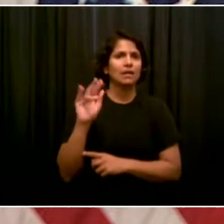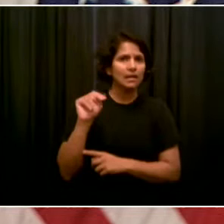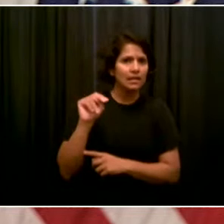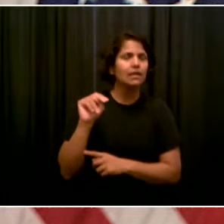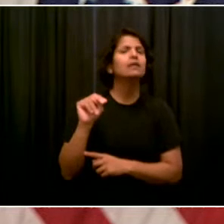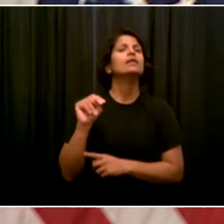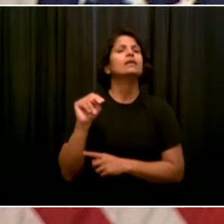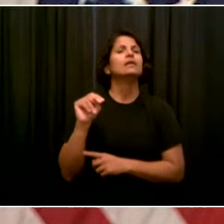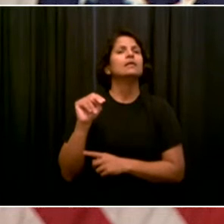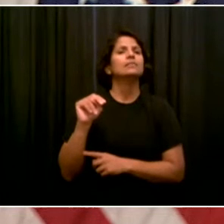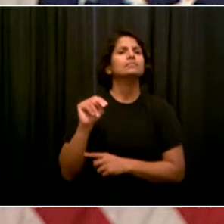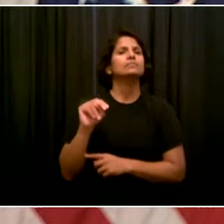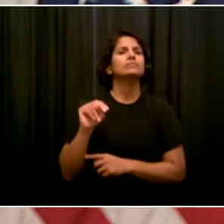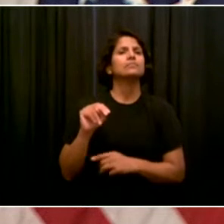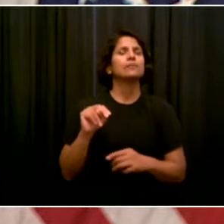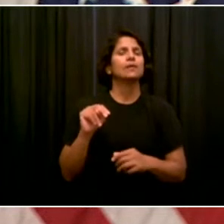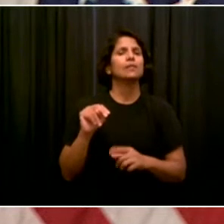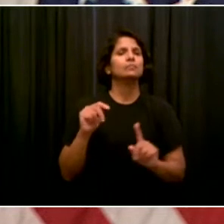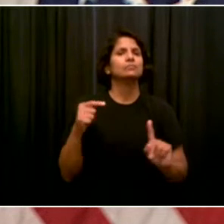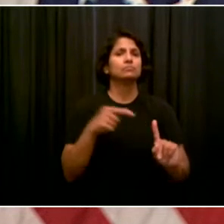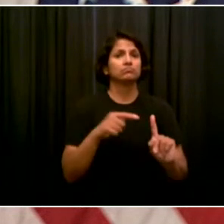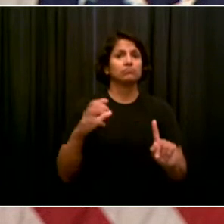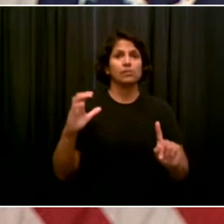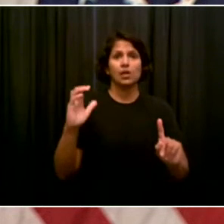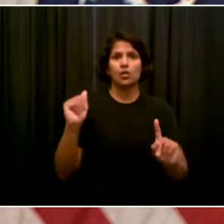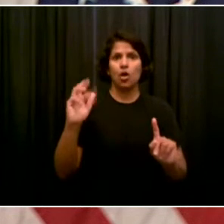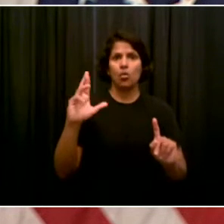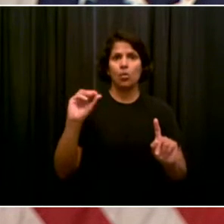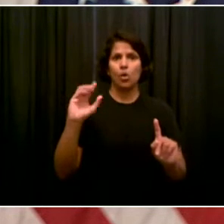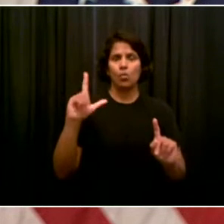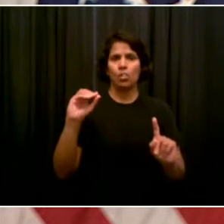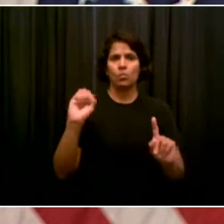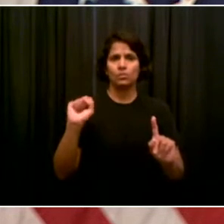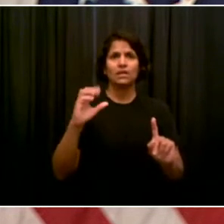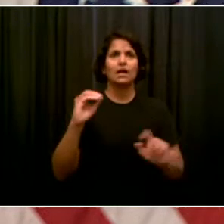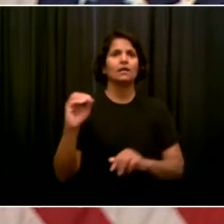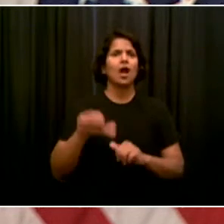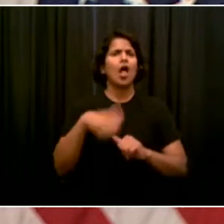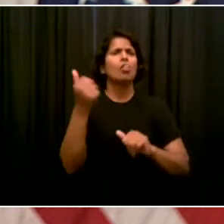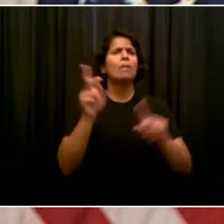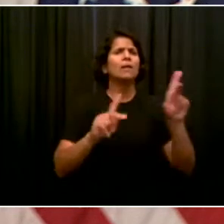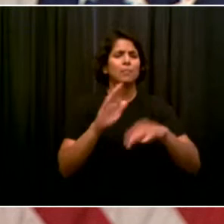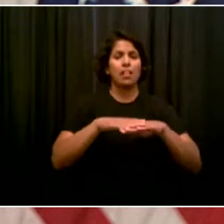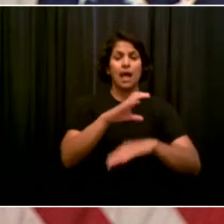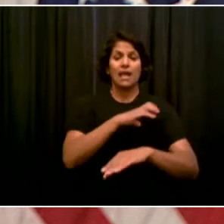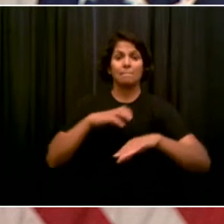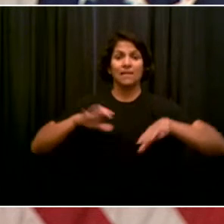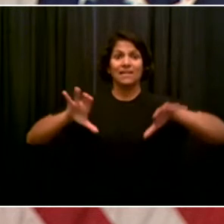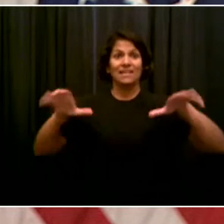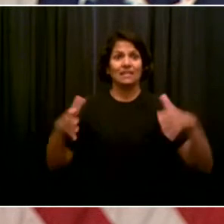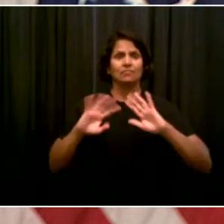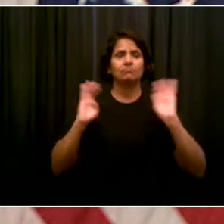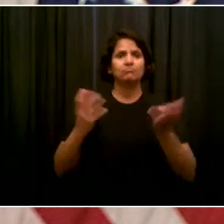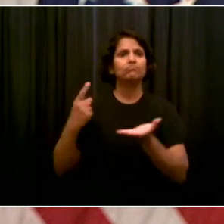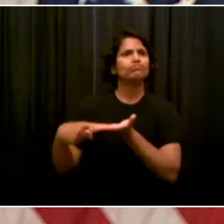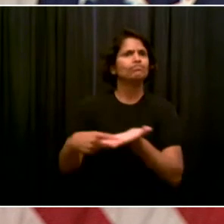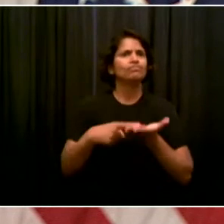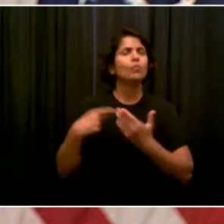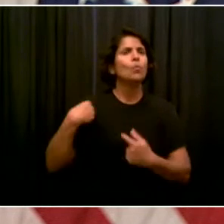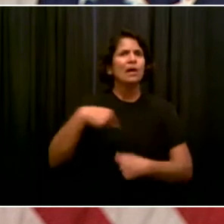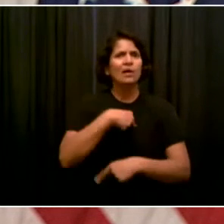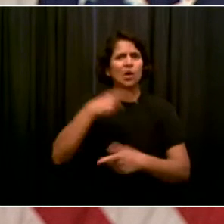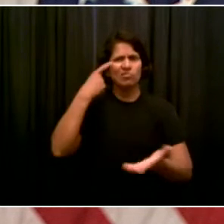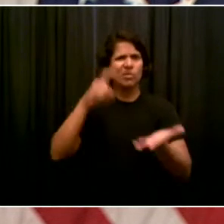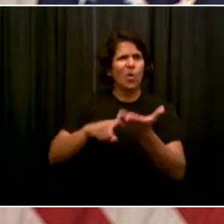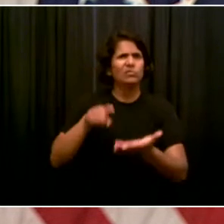and to my fellow committee members. In what we're doing today, if you recognize elements of your work, that's not an accident. We